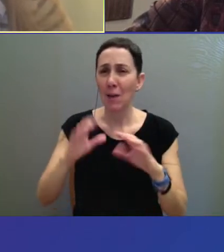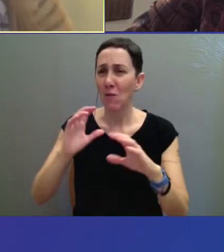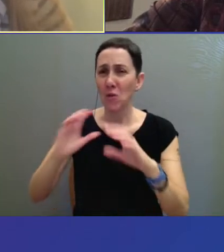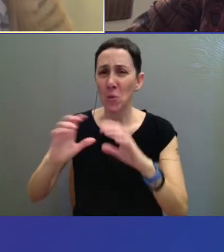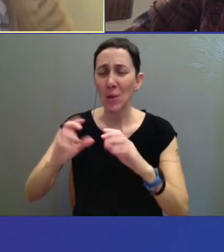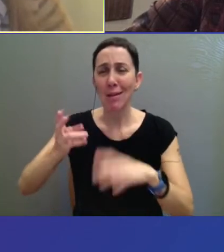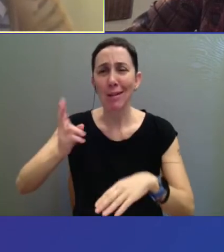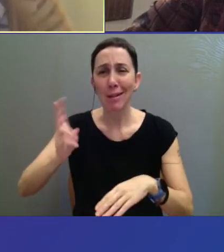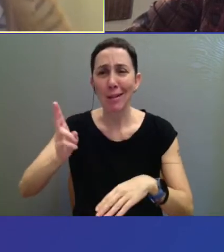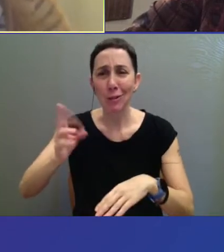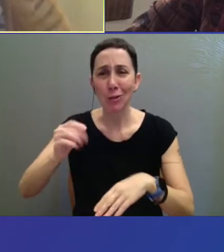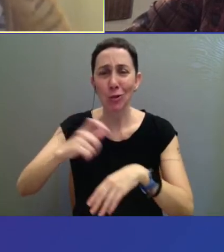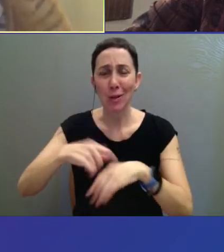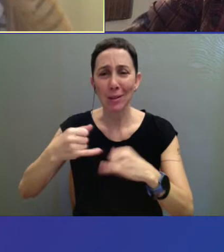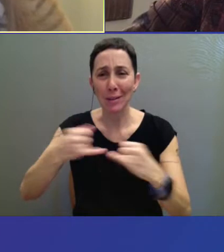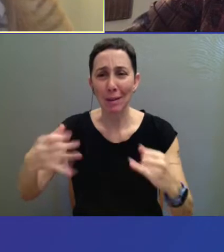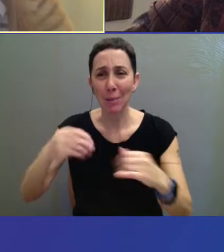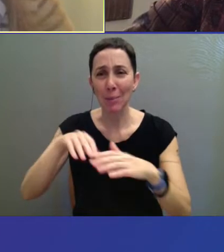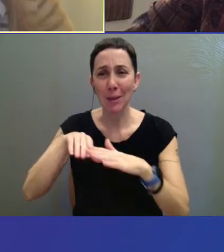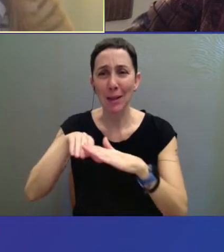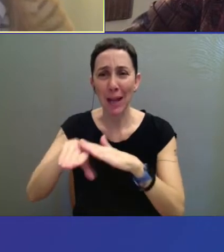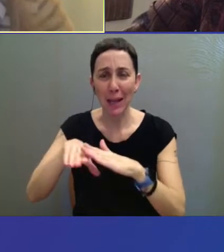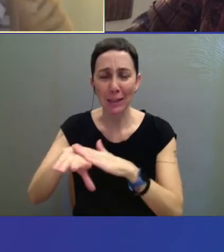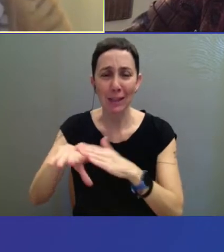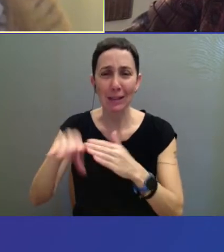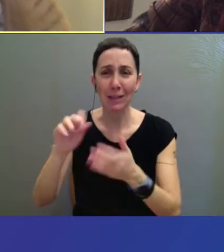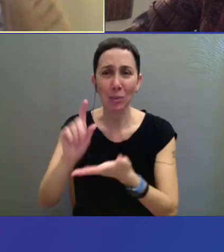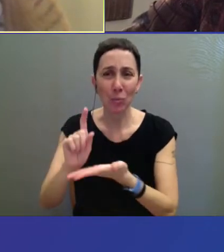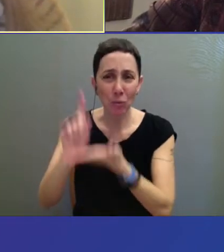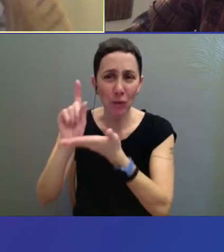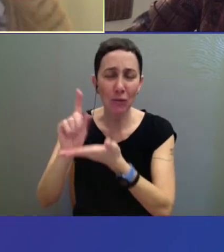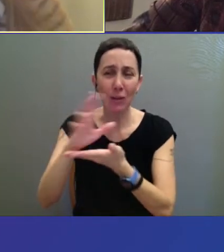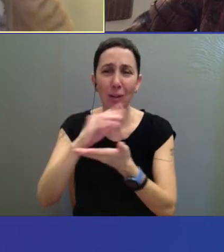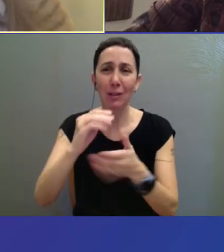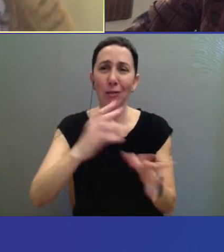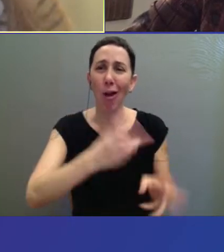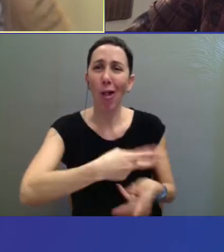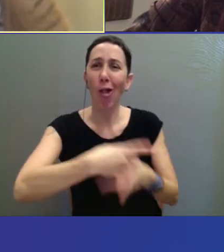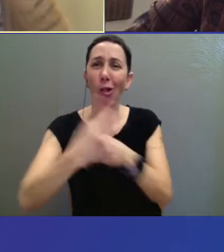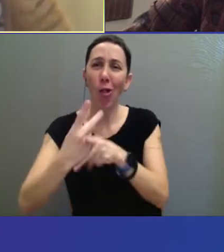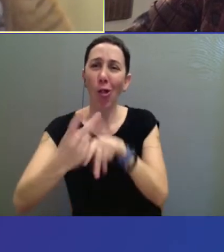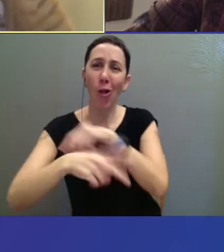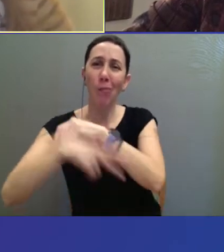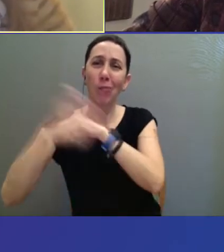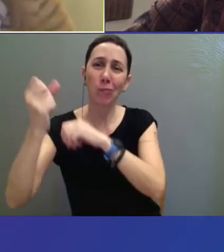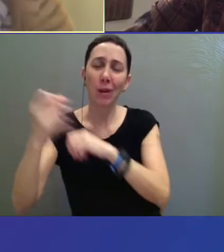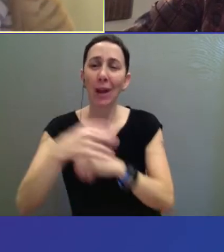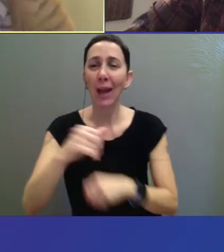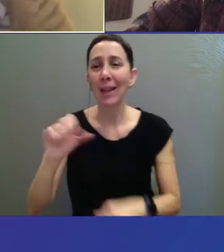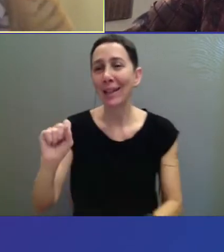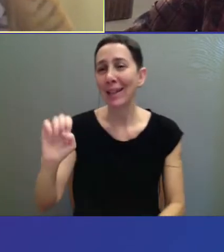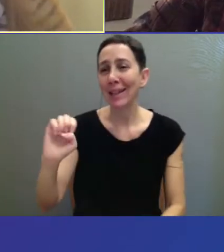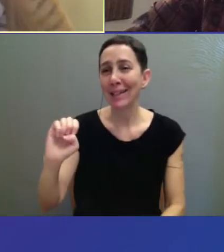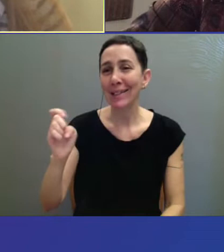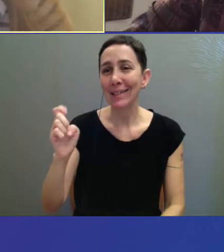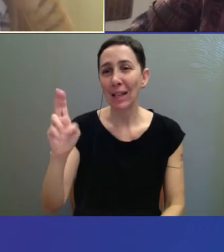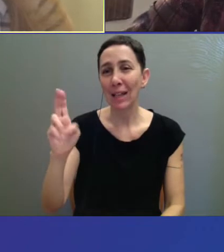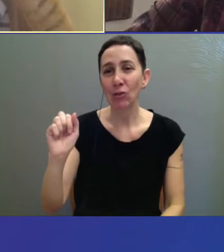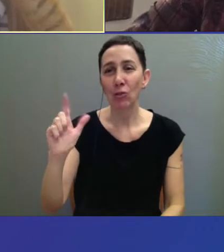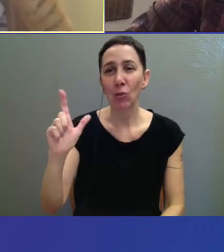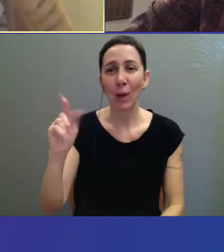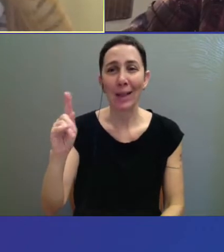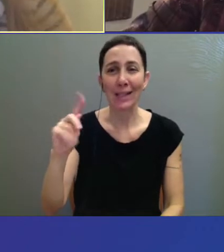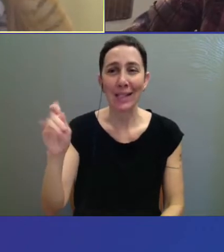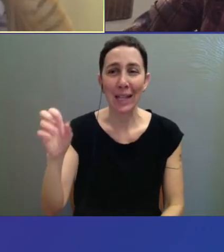and timeline and access and privilege and appropriation and sexualization and, you know, all